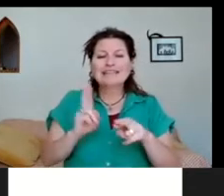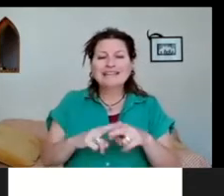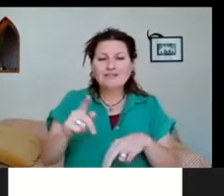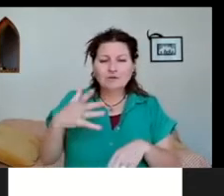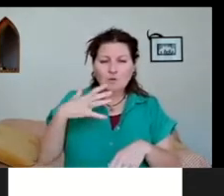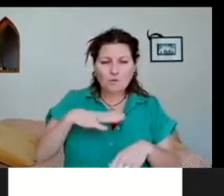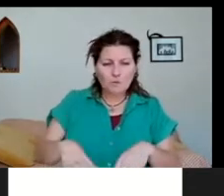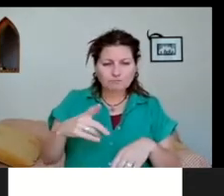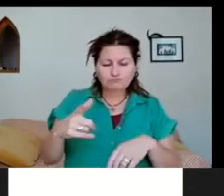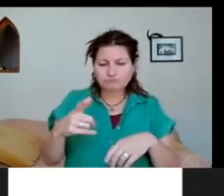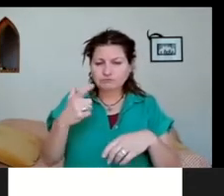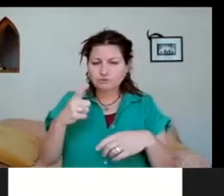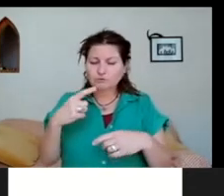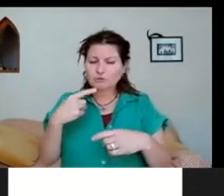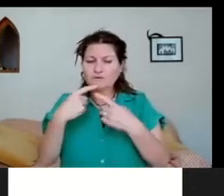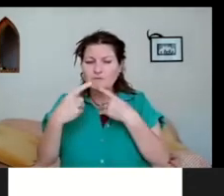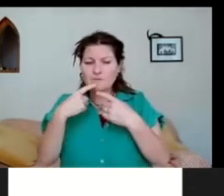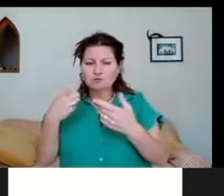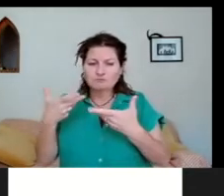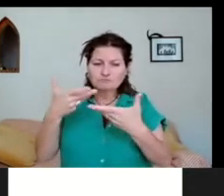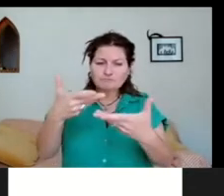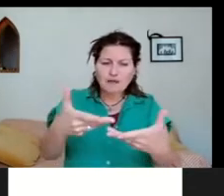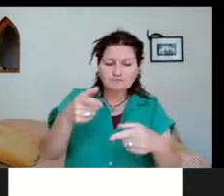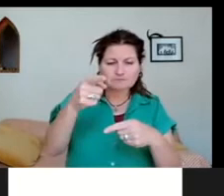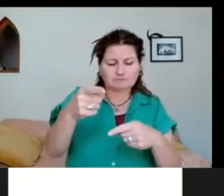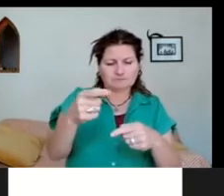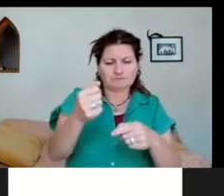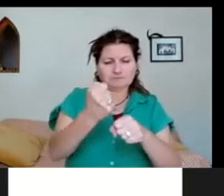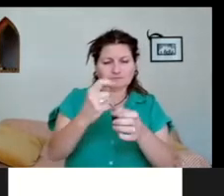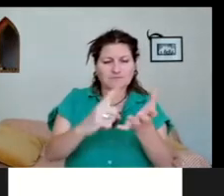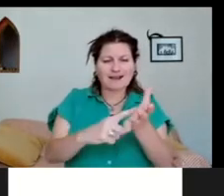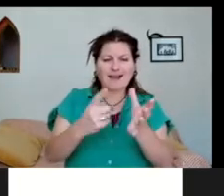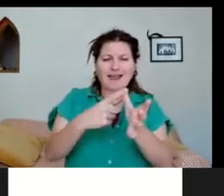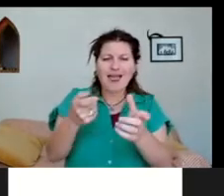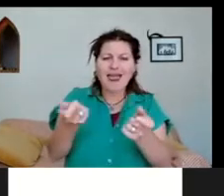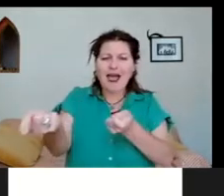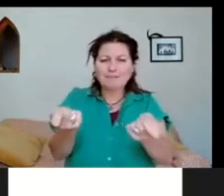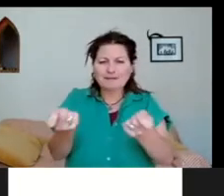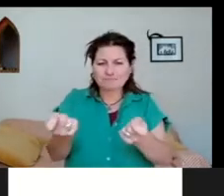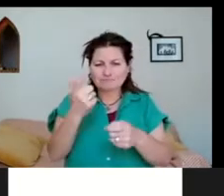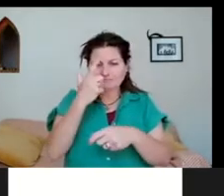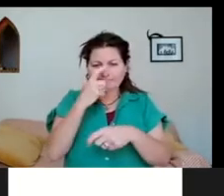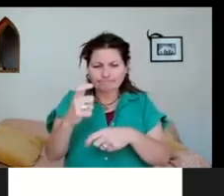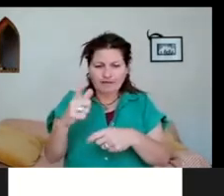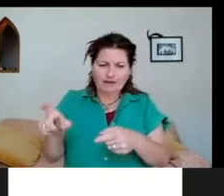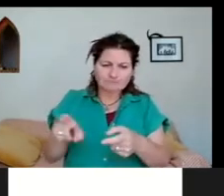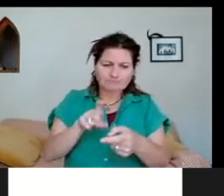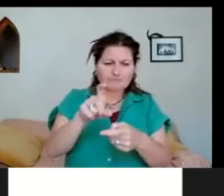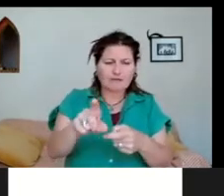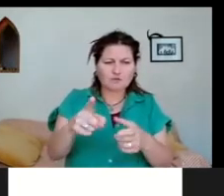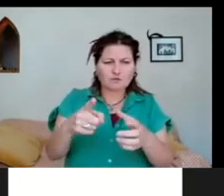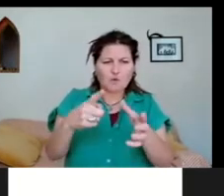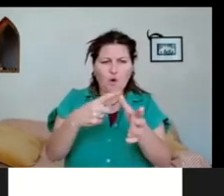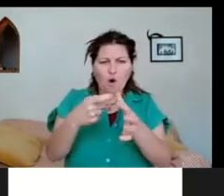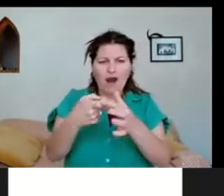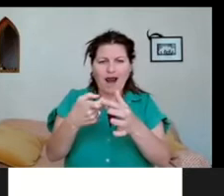Abadur window. He's part of the GLA and it's here to support with the technicalities of the event and to answer any